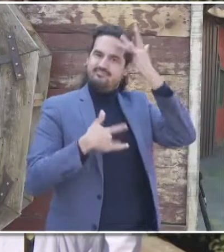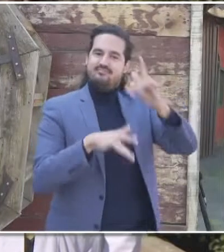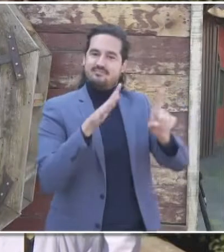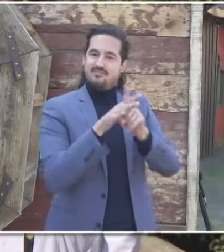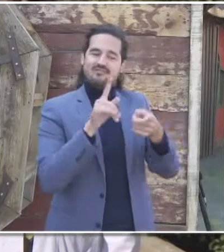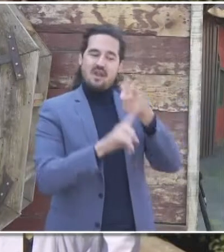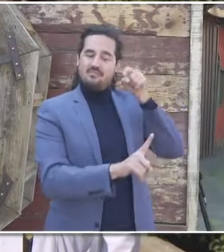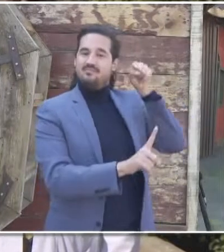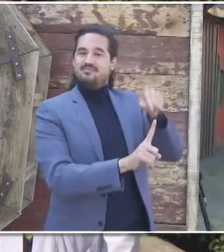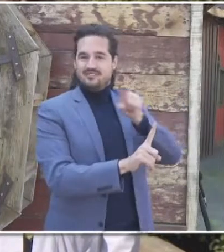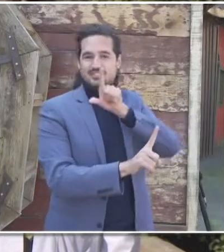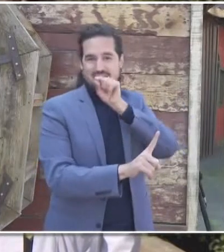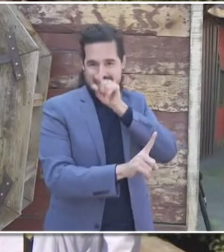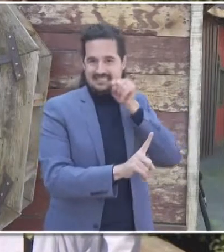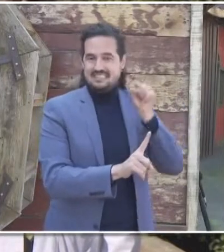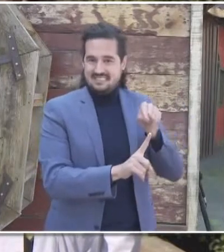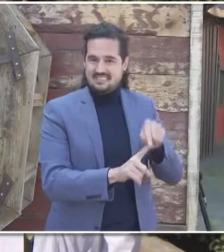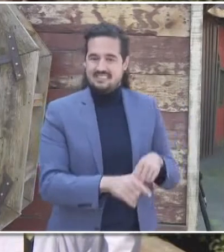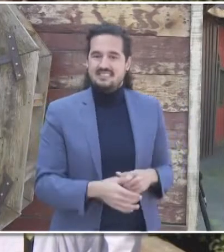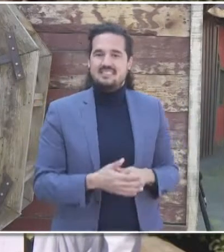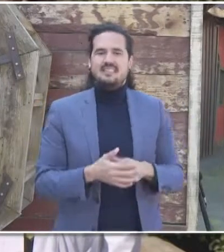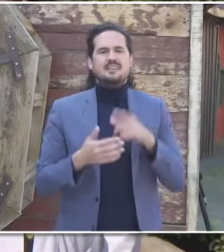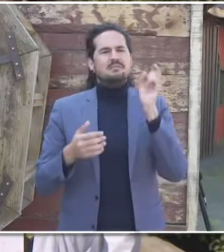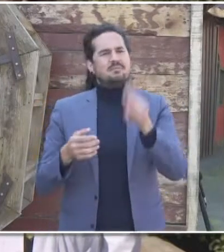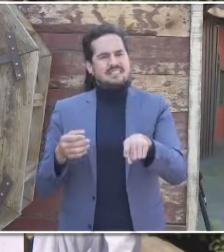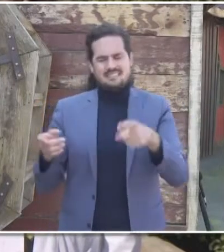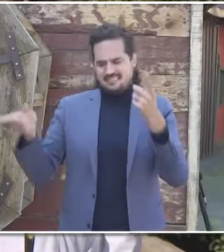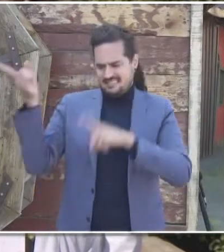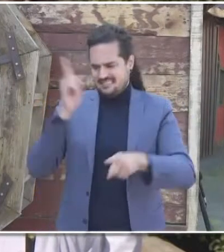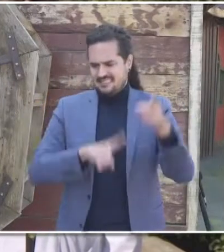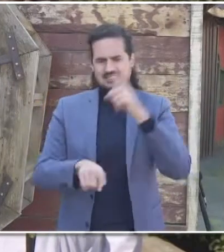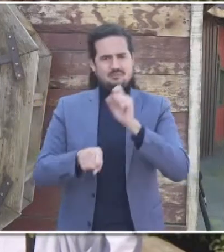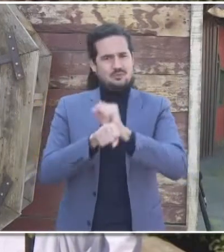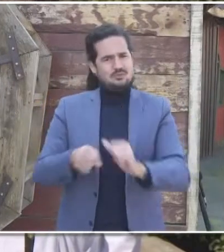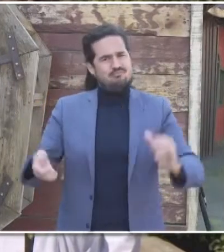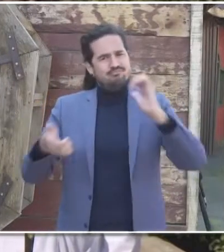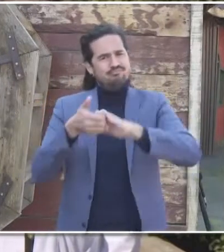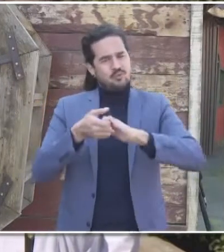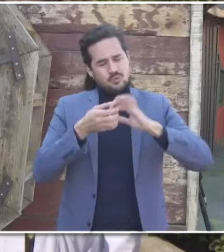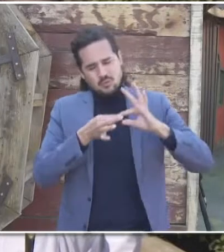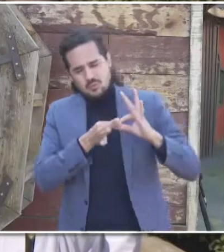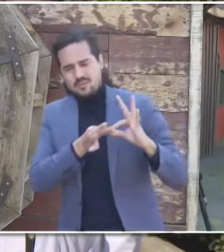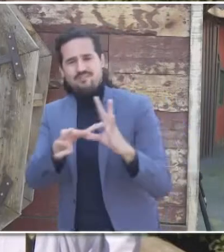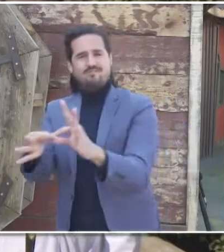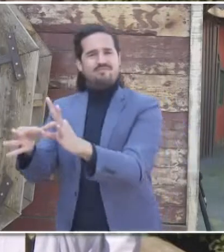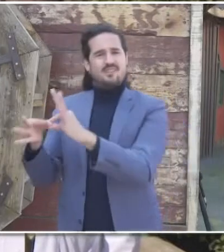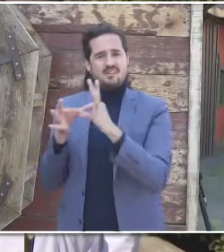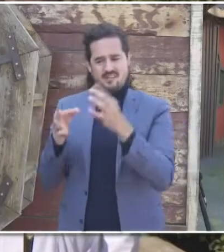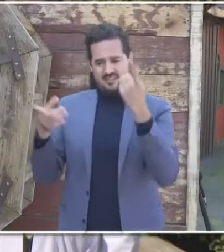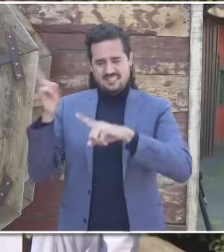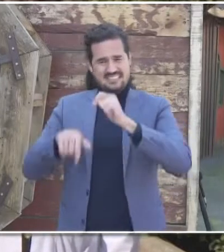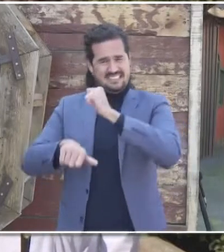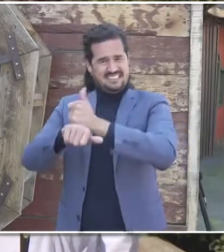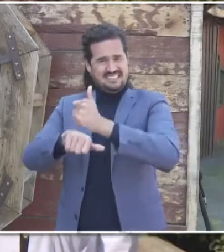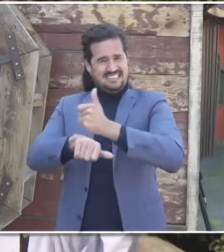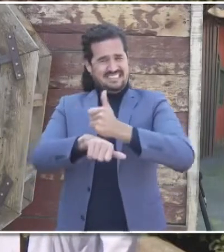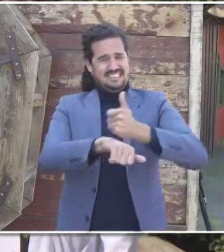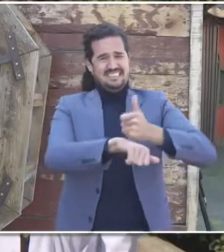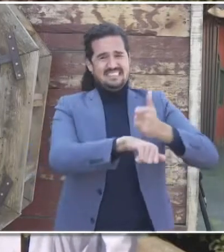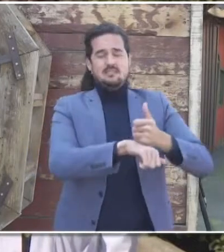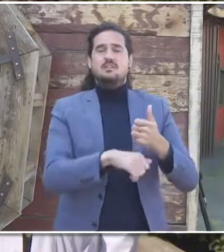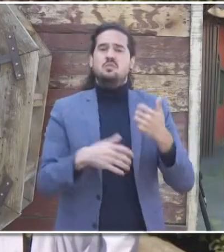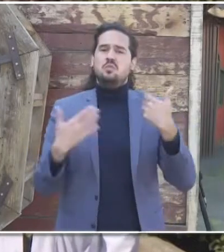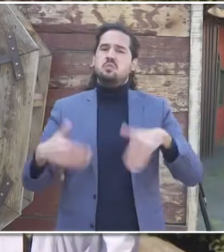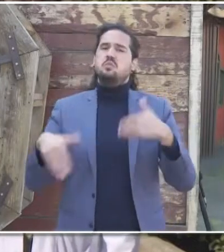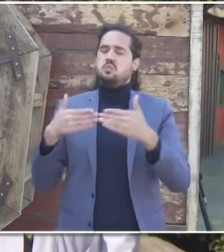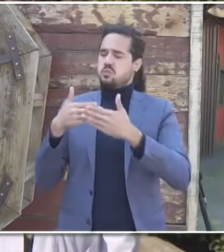mayor mentioned, we need to be united because there's plenty of work for all of us to do, but we can only do it if we are united. So I want to once again thank the